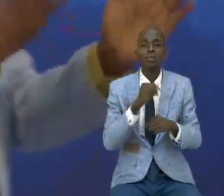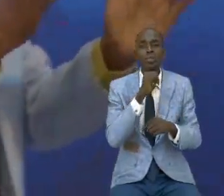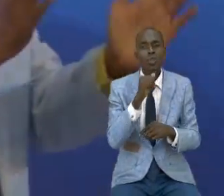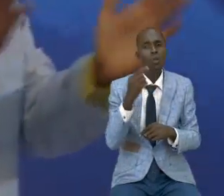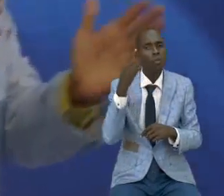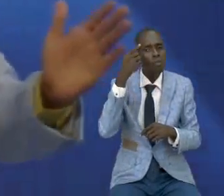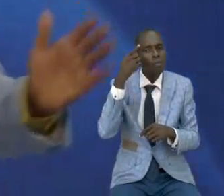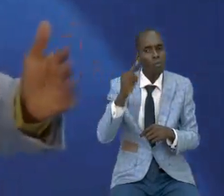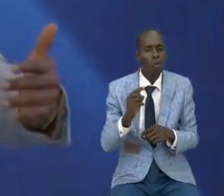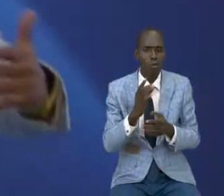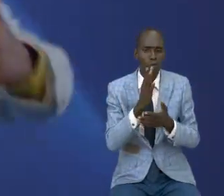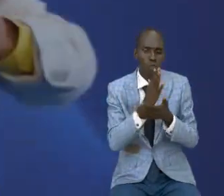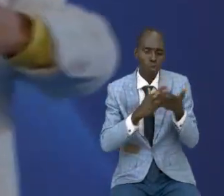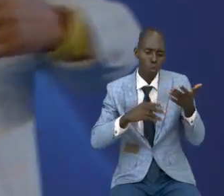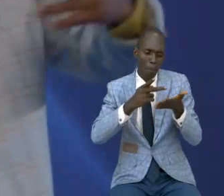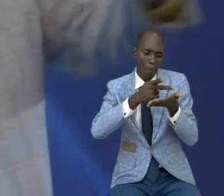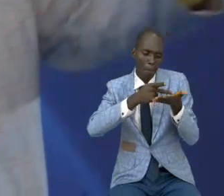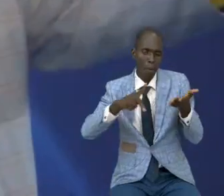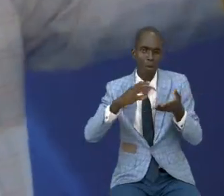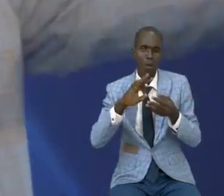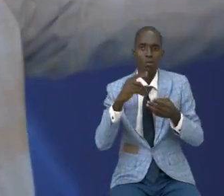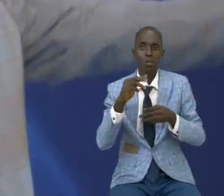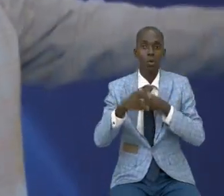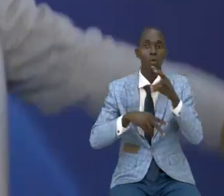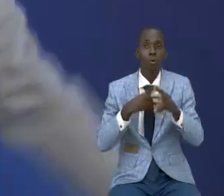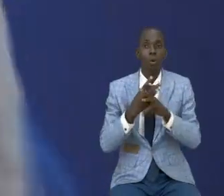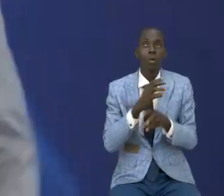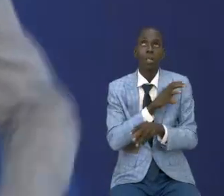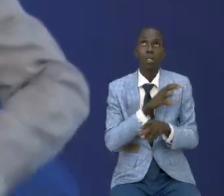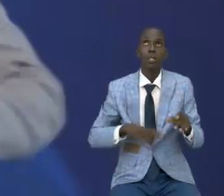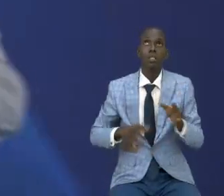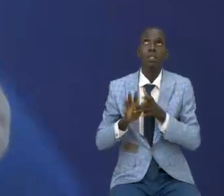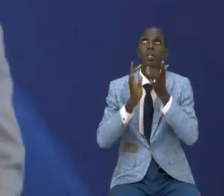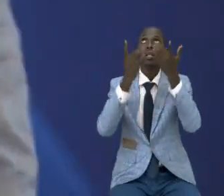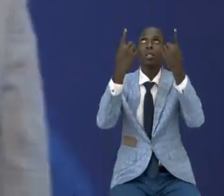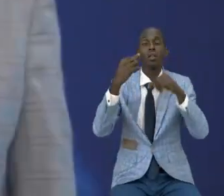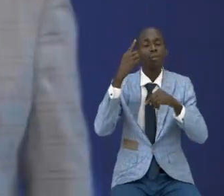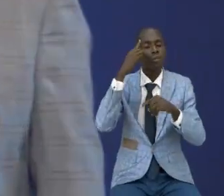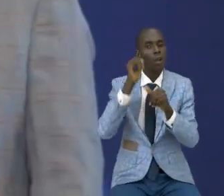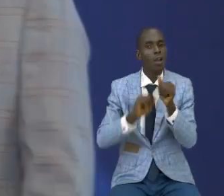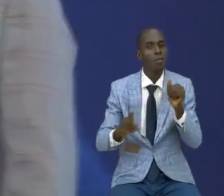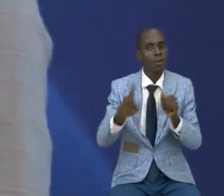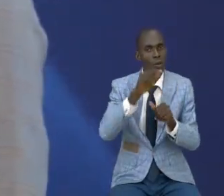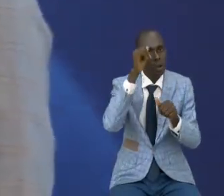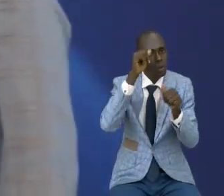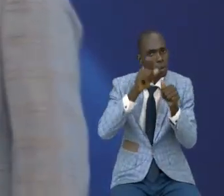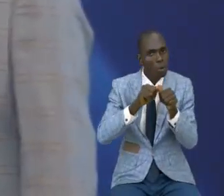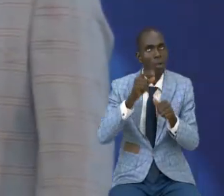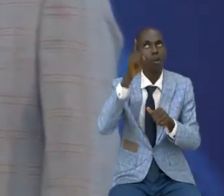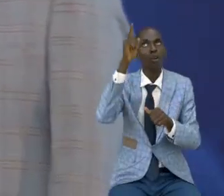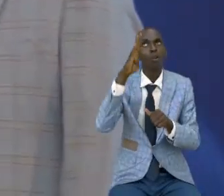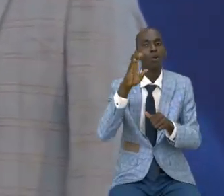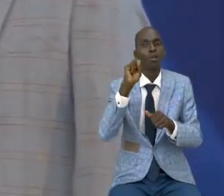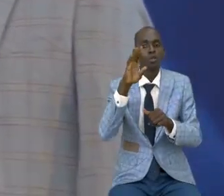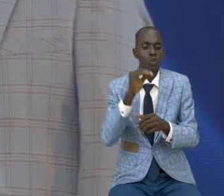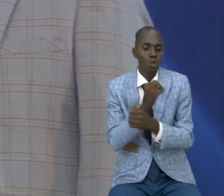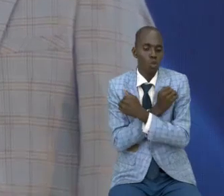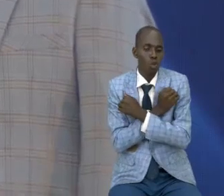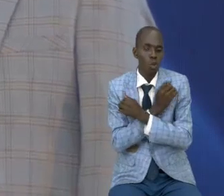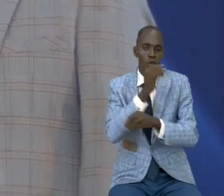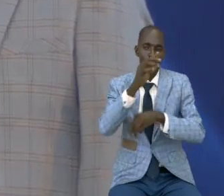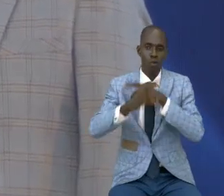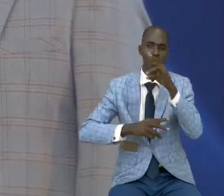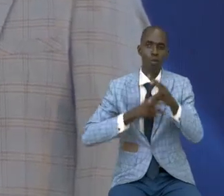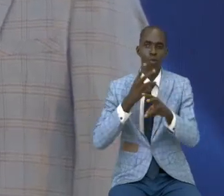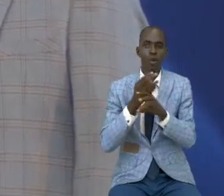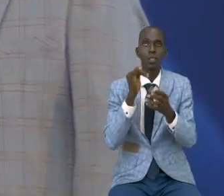a part of the world. He came for everyone. For God so loved the world that he gave